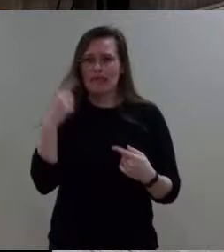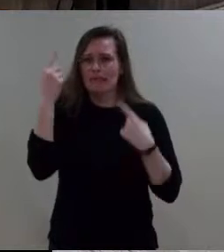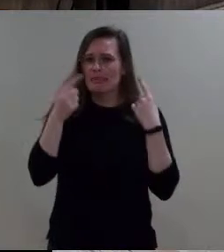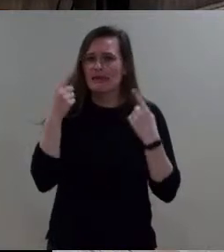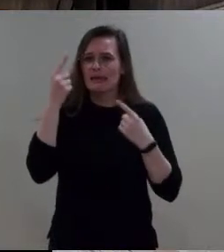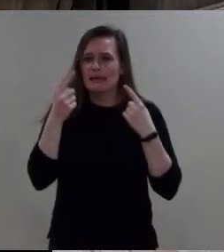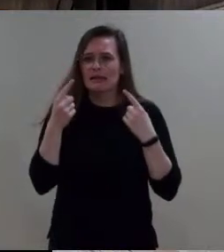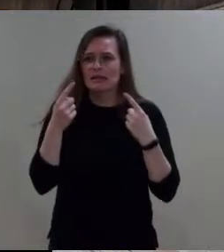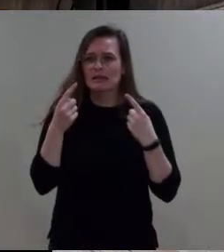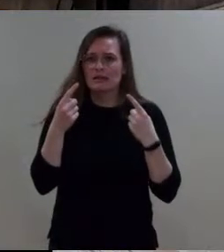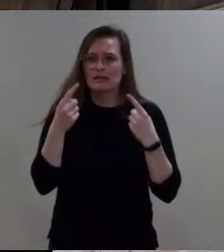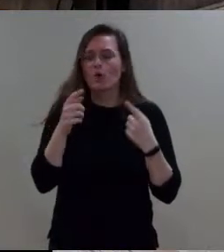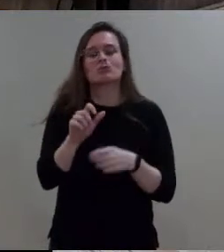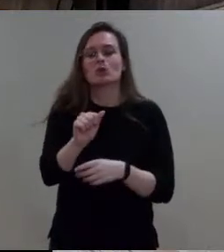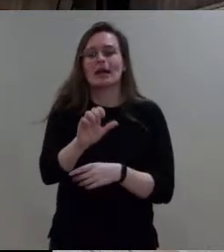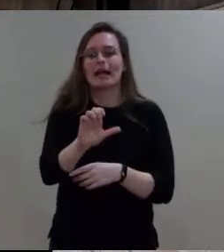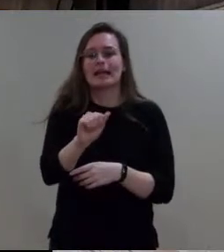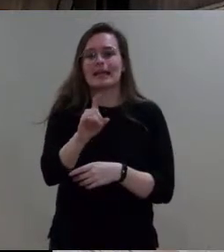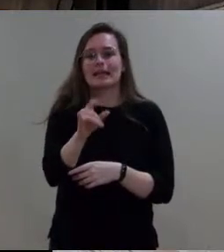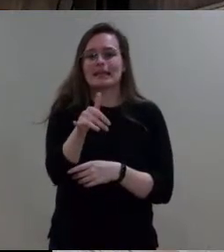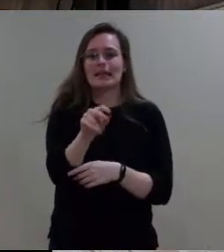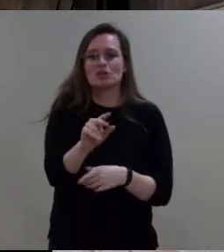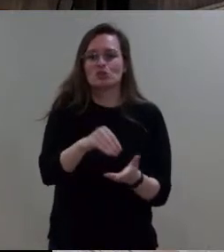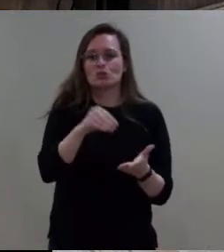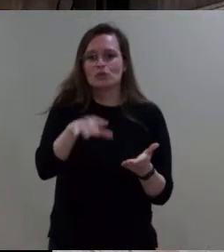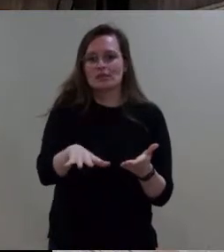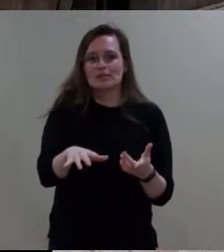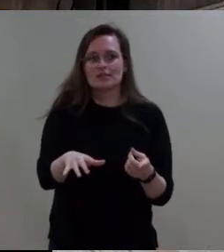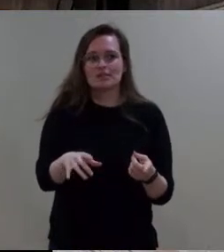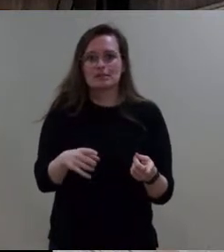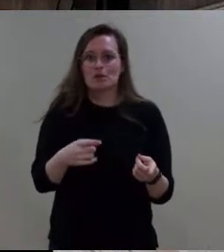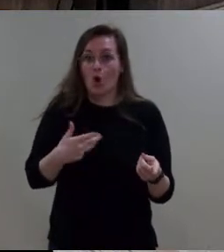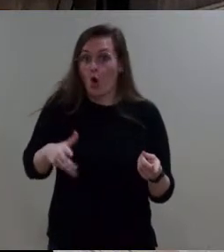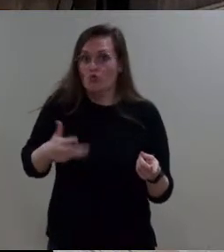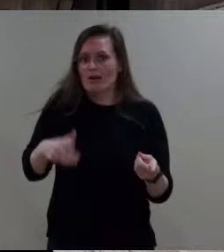for Acadie students driving the transit, and,